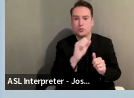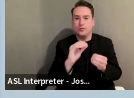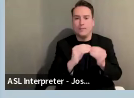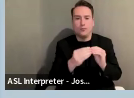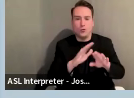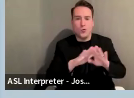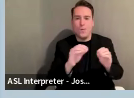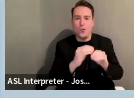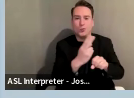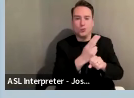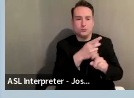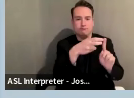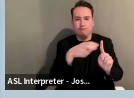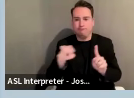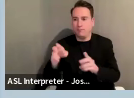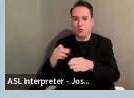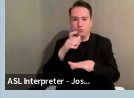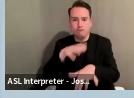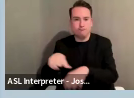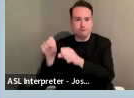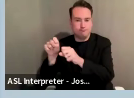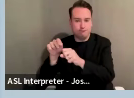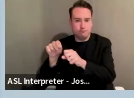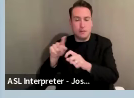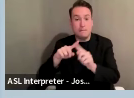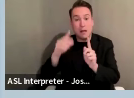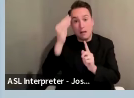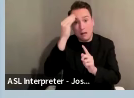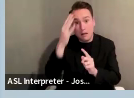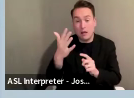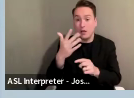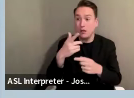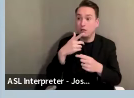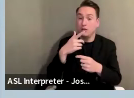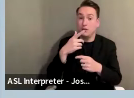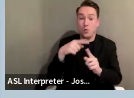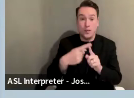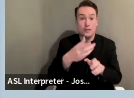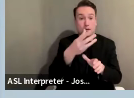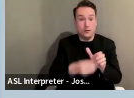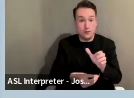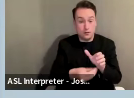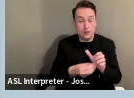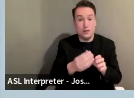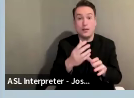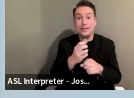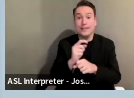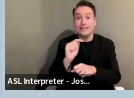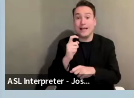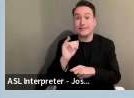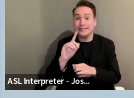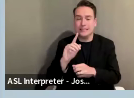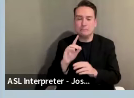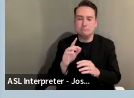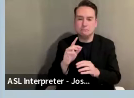longer be used. But it's not a big deal to obtain that tax ID number at the time of death when someone actually passes away.